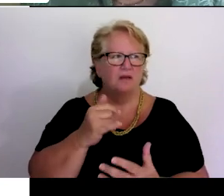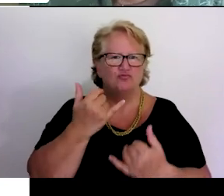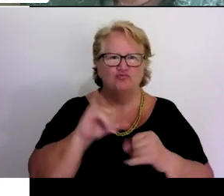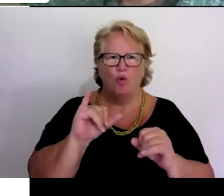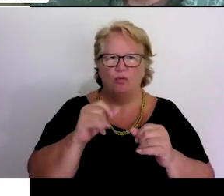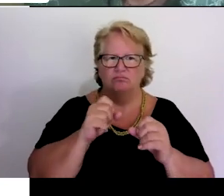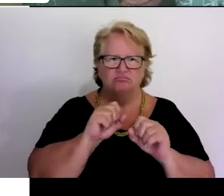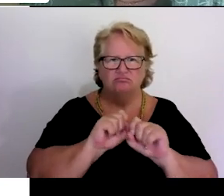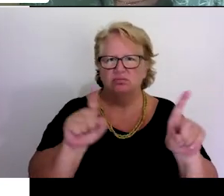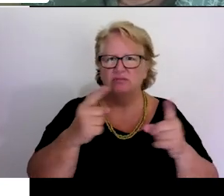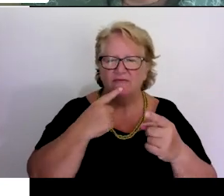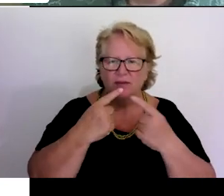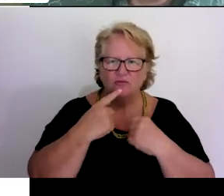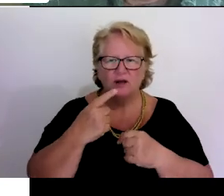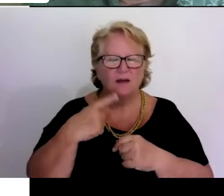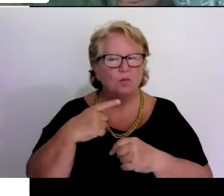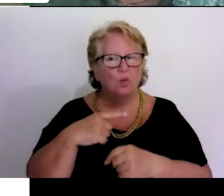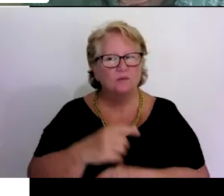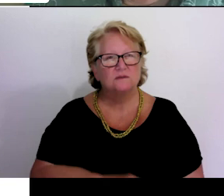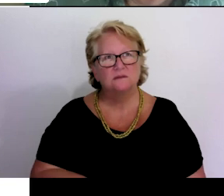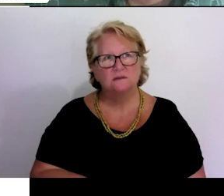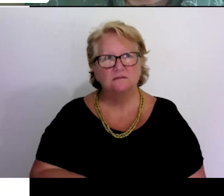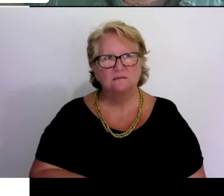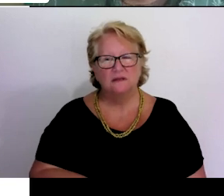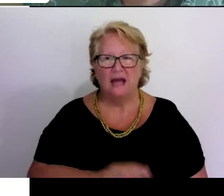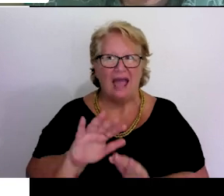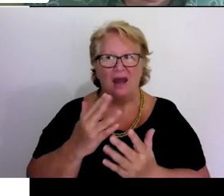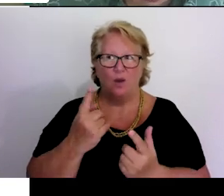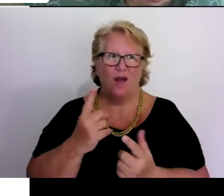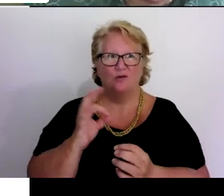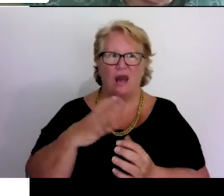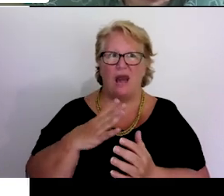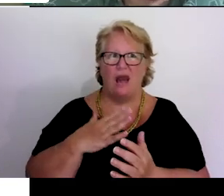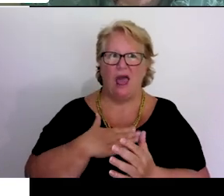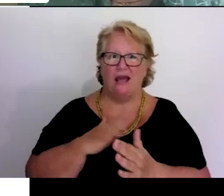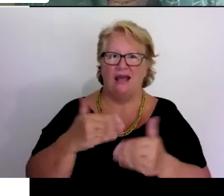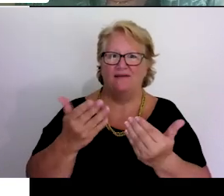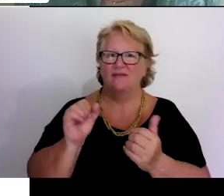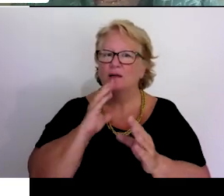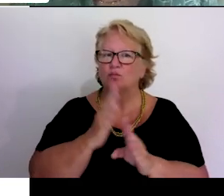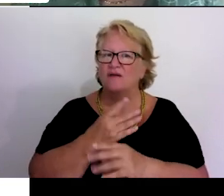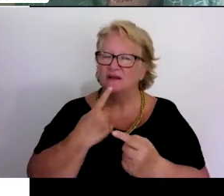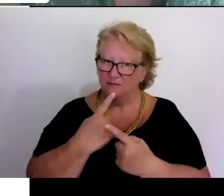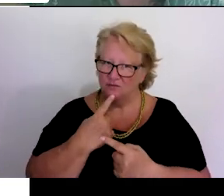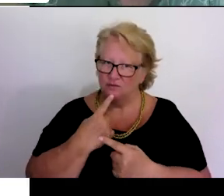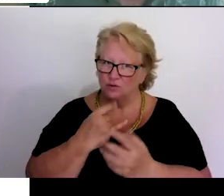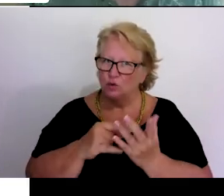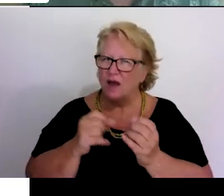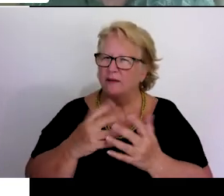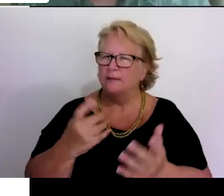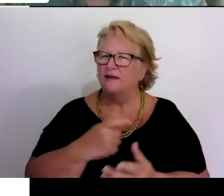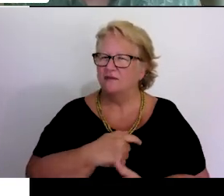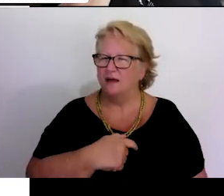or because not many people well, I suppose anyone doesn't like giving over their private information. Yeah, so there's a massive fear,